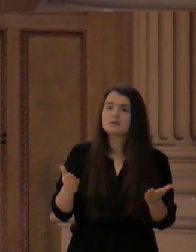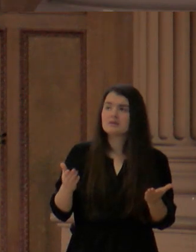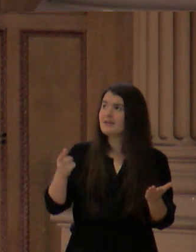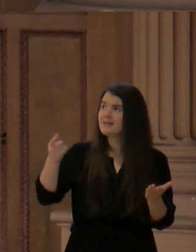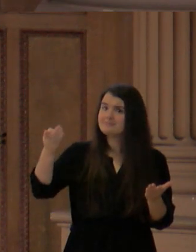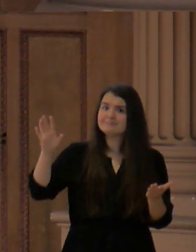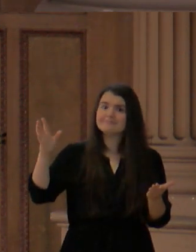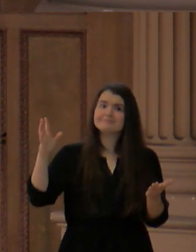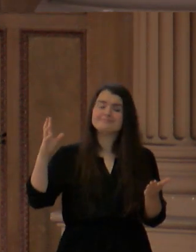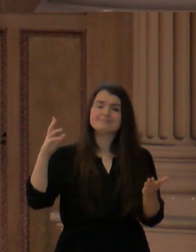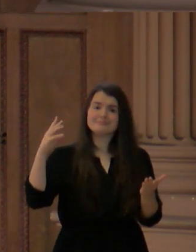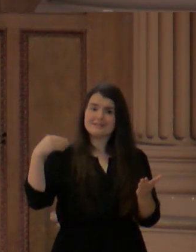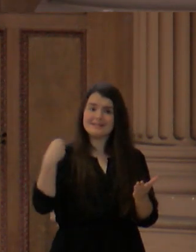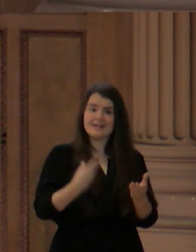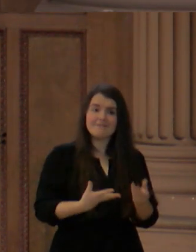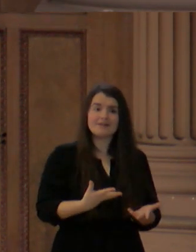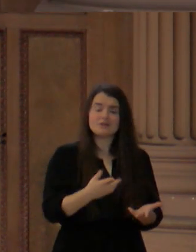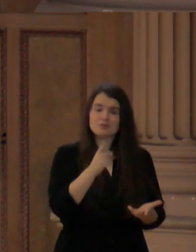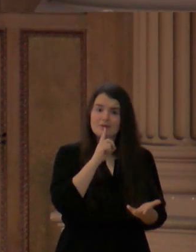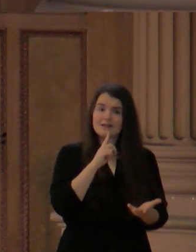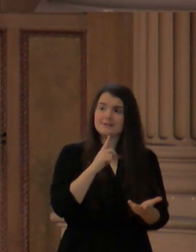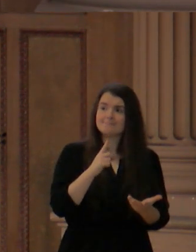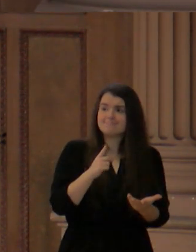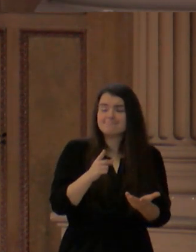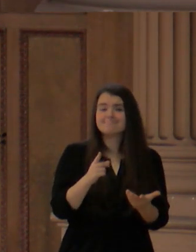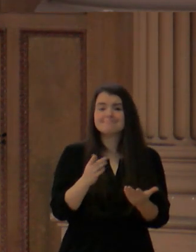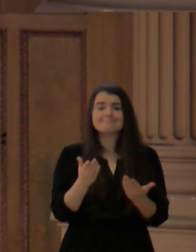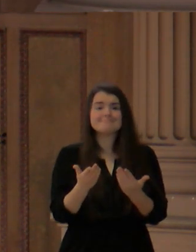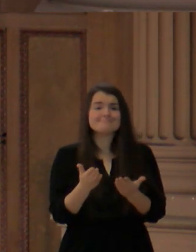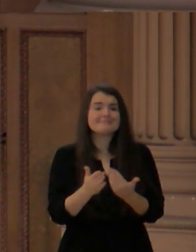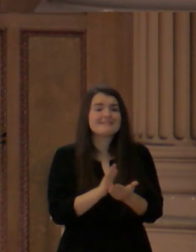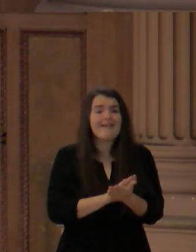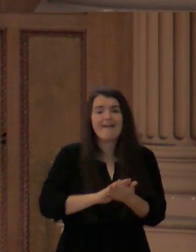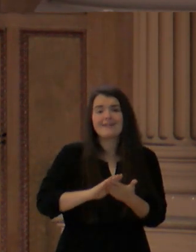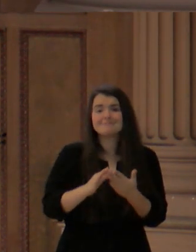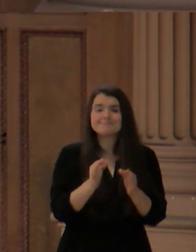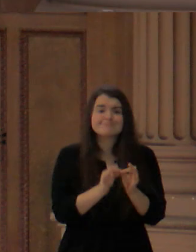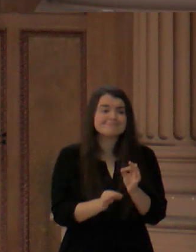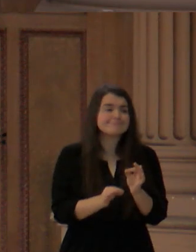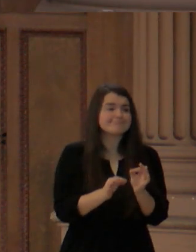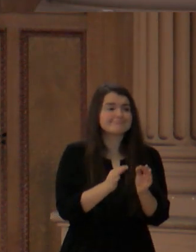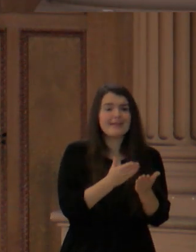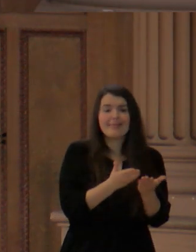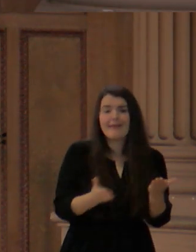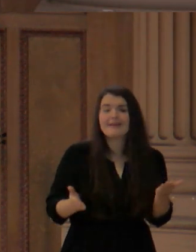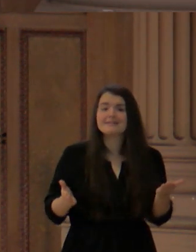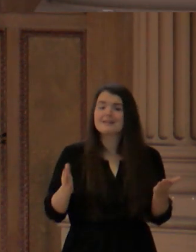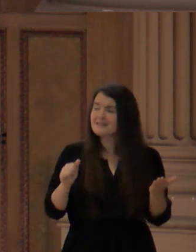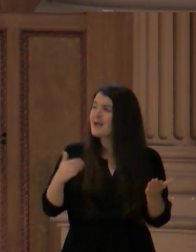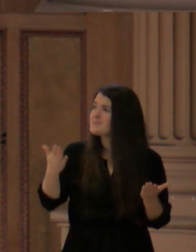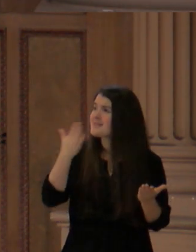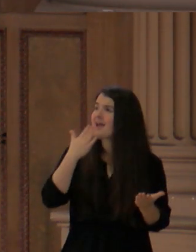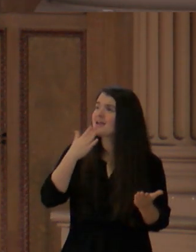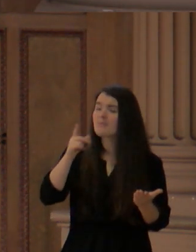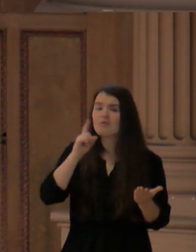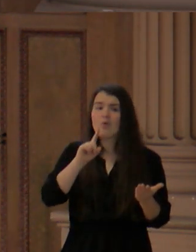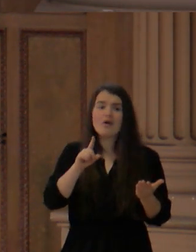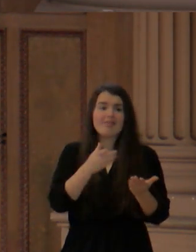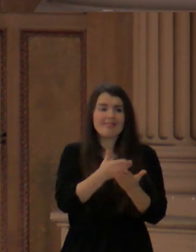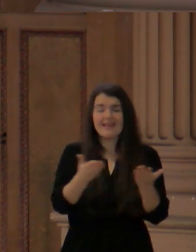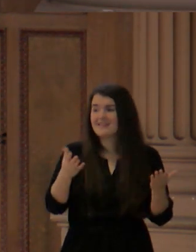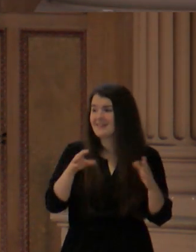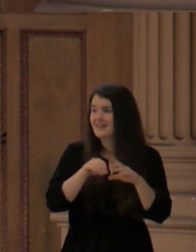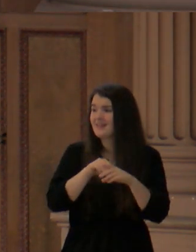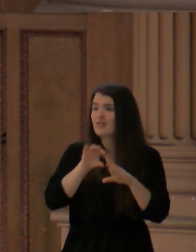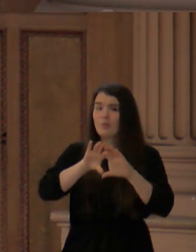it's not like we have to be afraid of talking about them or being like too spiritual for Jesus where we can't talk about the good things that he's given us in the material world that he's made we